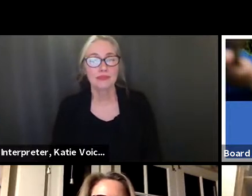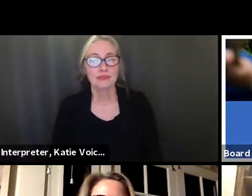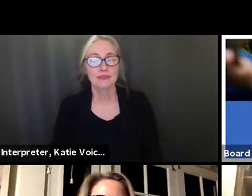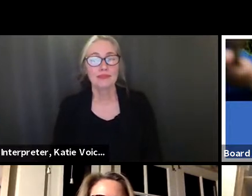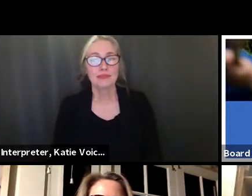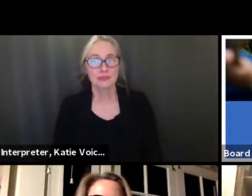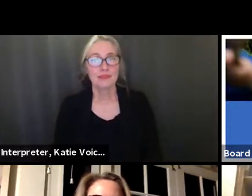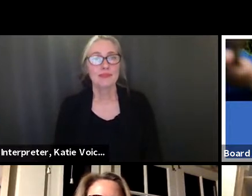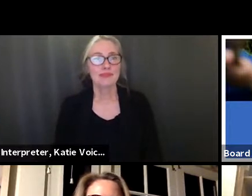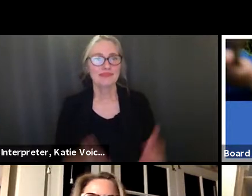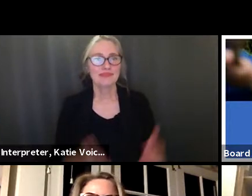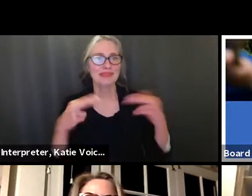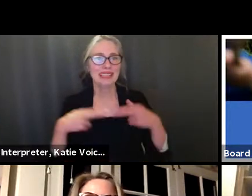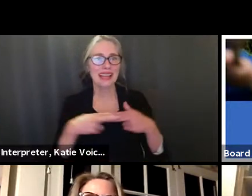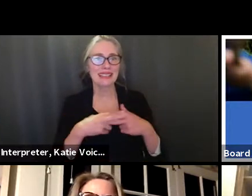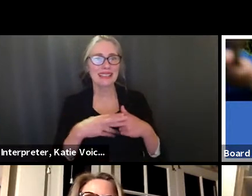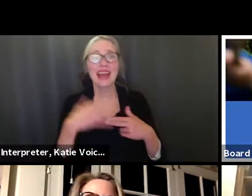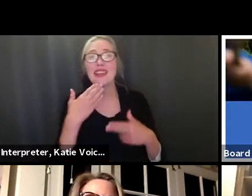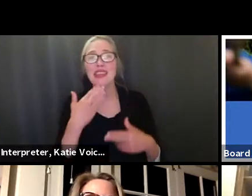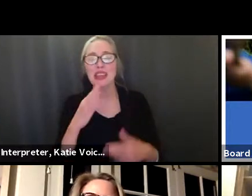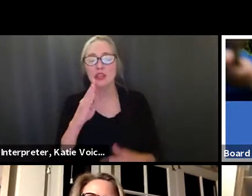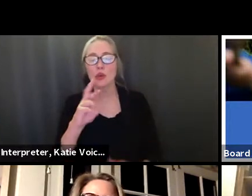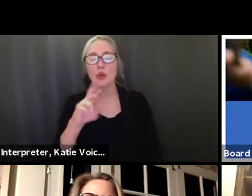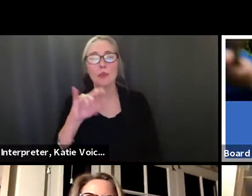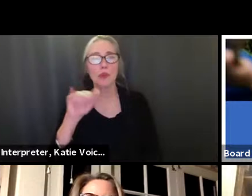Thank you, Brian. Sorry, I'm a little,